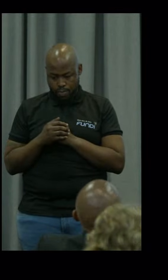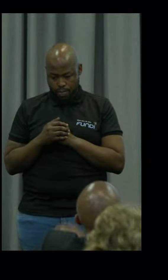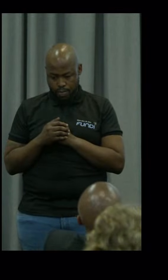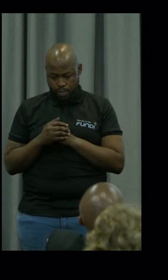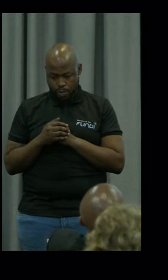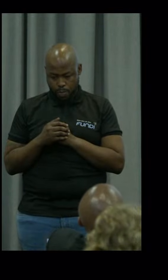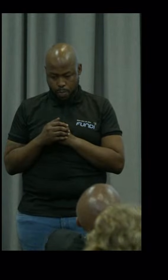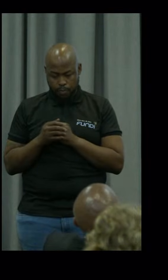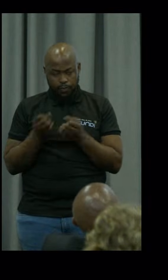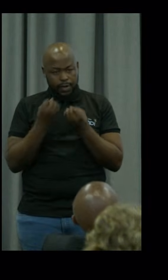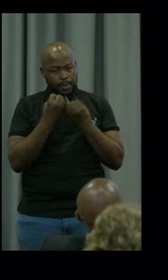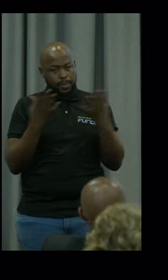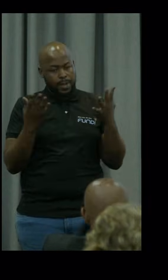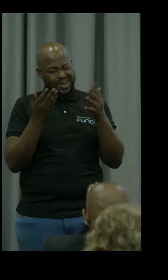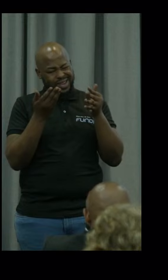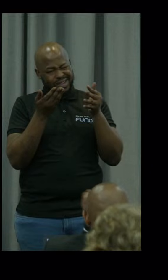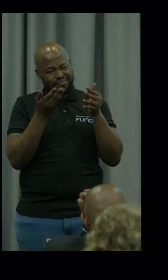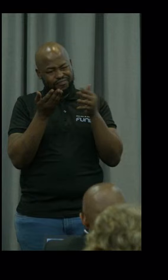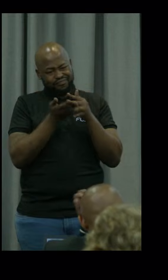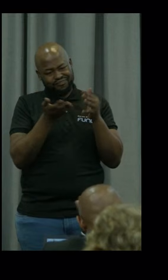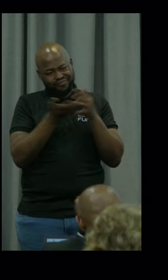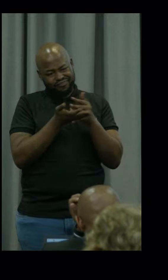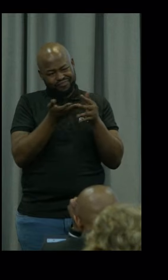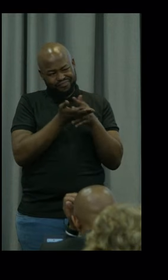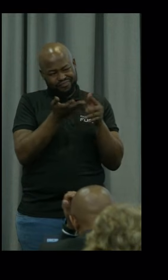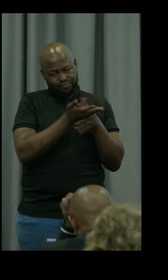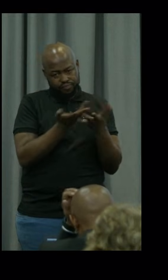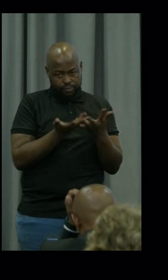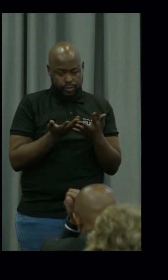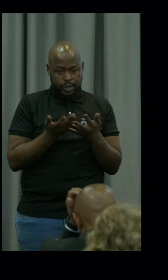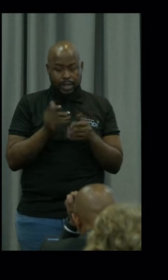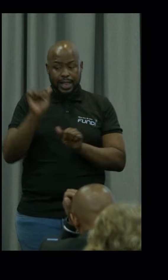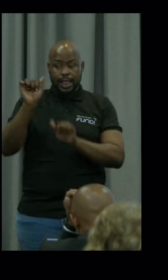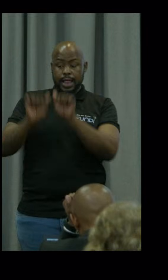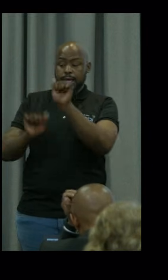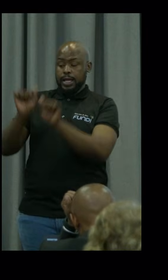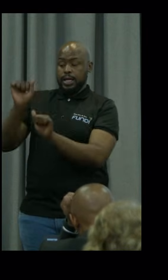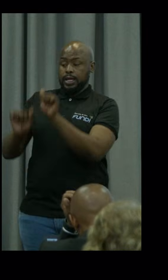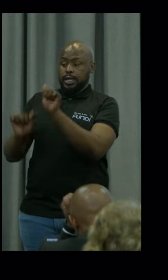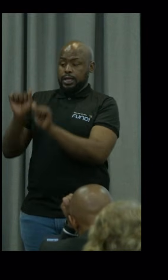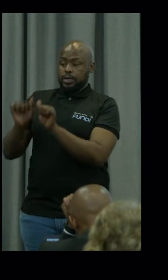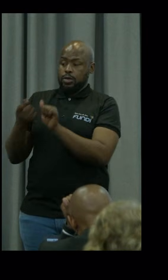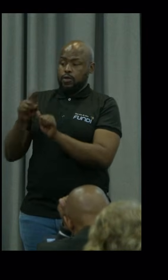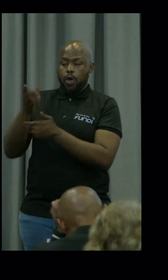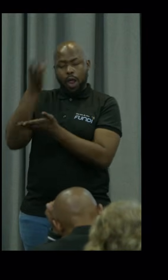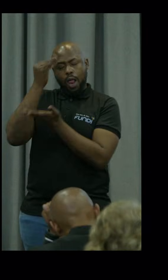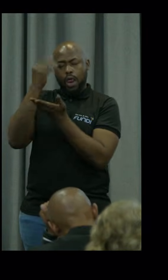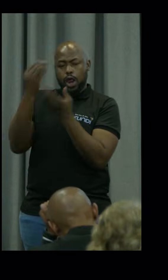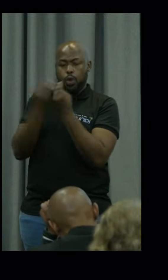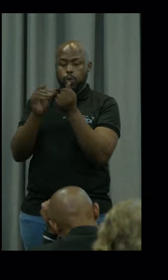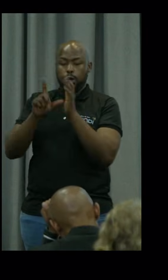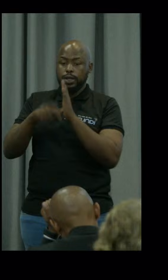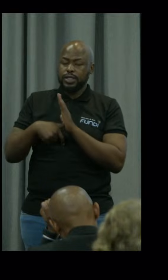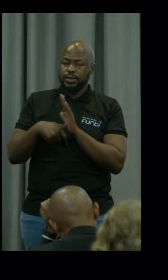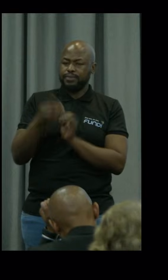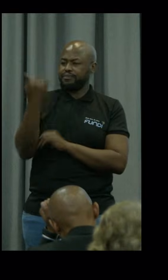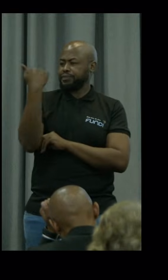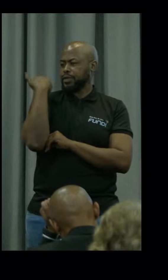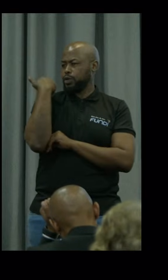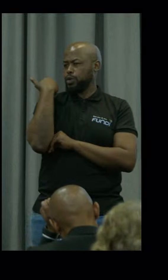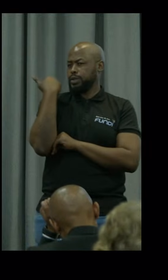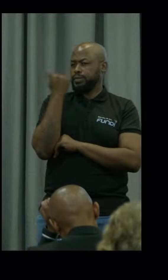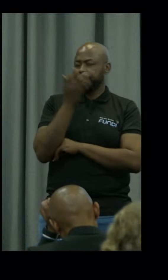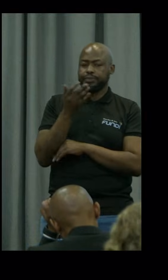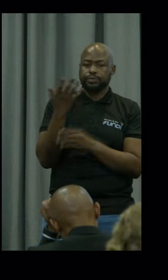There's many gaps. All right, so assessments for learners with disabilities. Colleagues, yesterday we